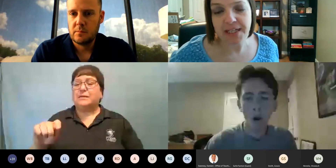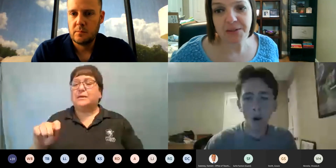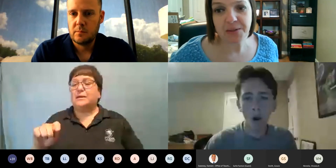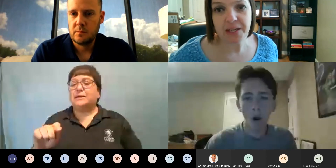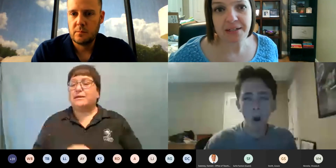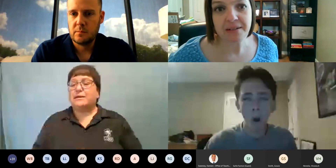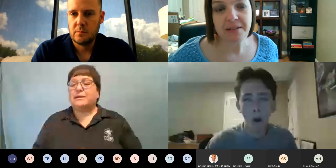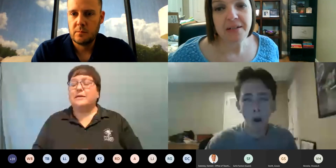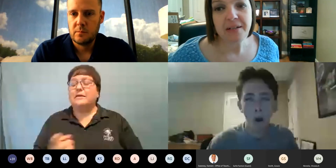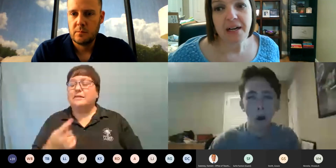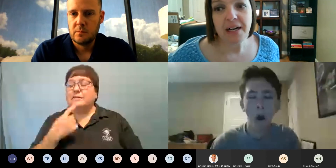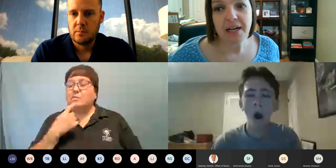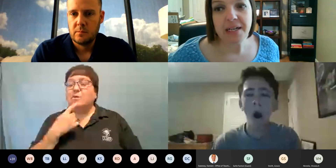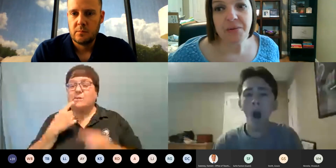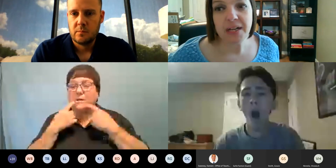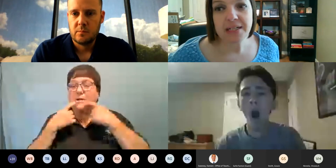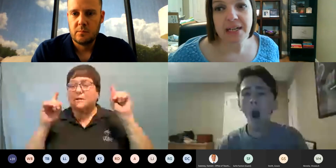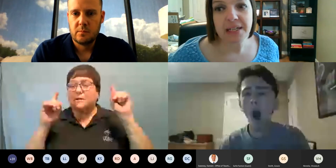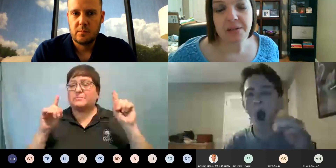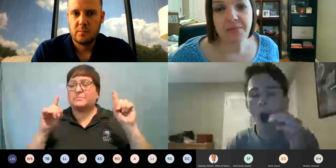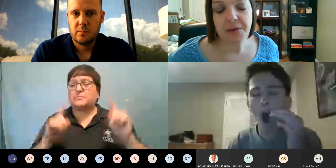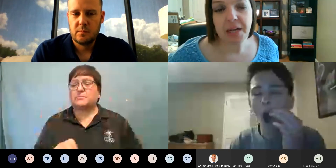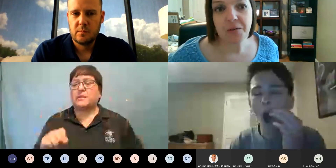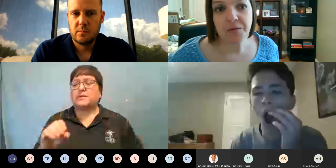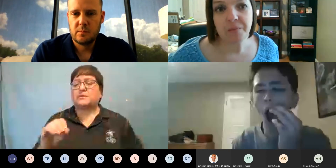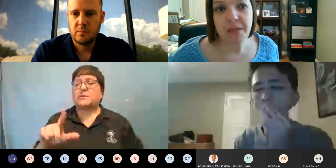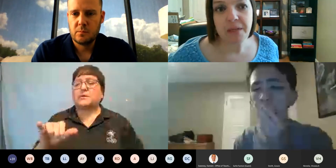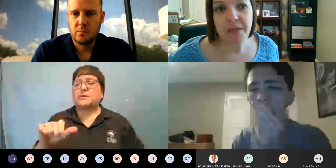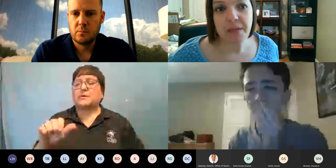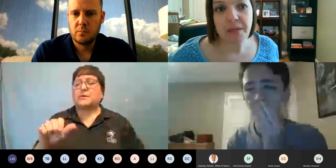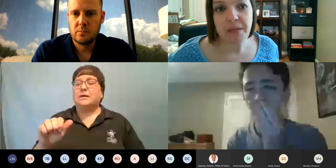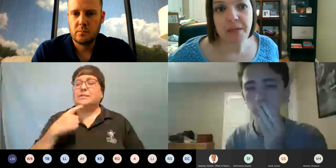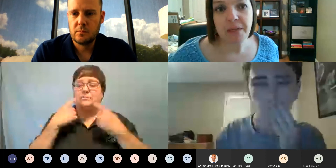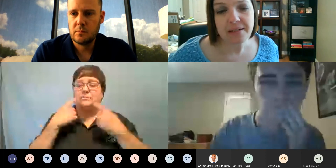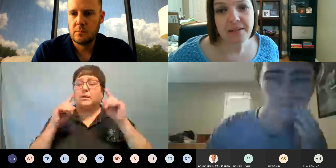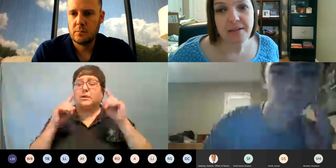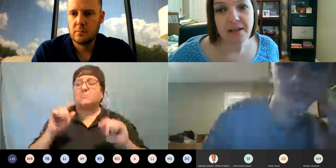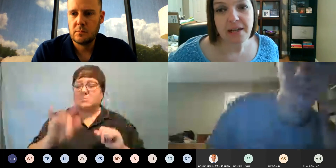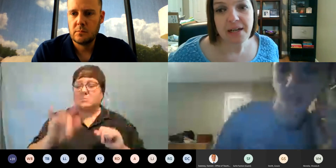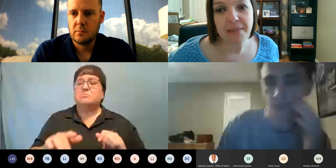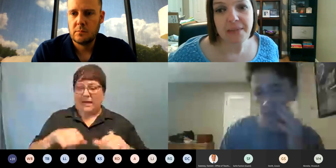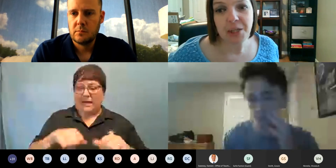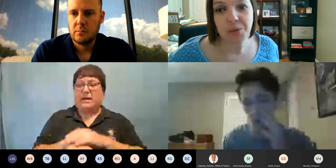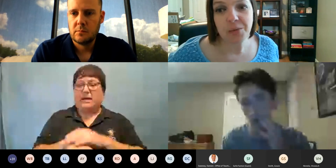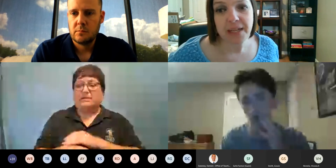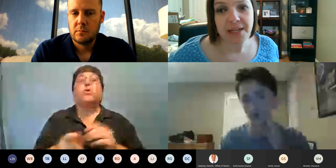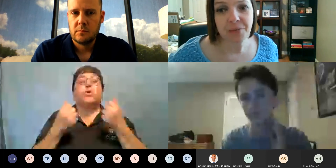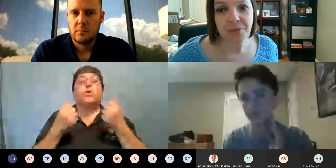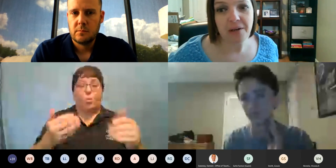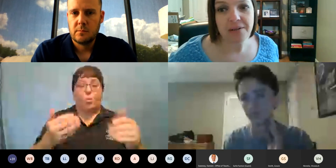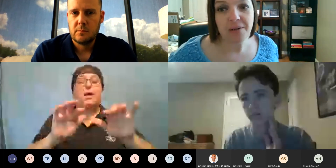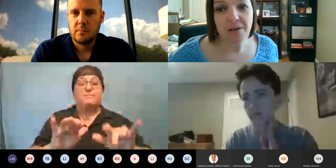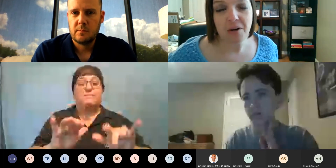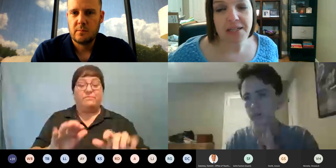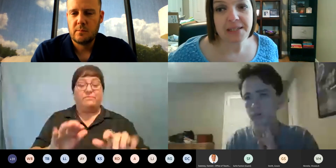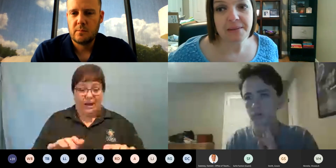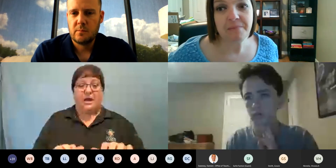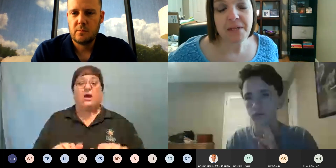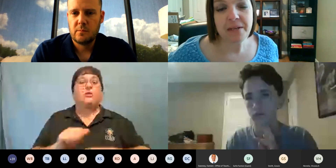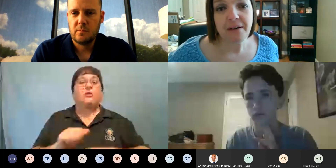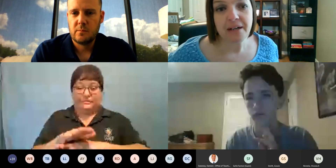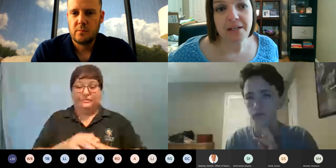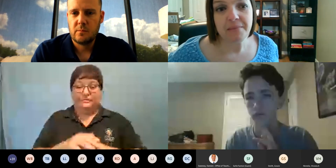something, perfect. Thank you, Soyana. And if you guys can get those filled out for me, that would be great. Thank you all.